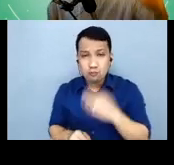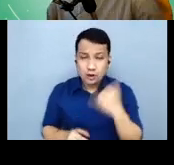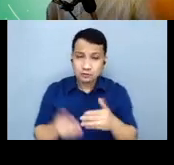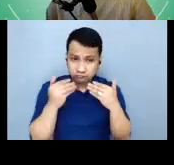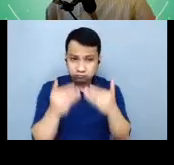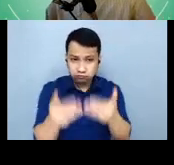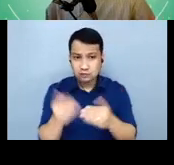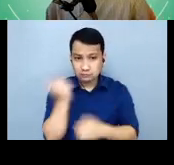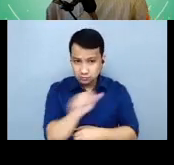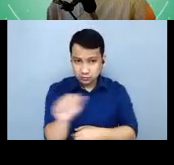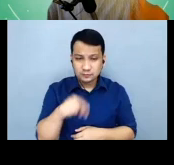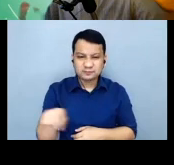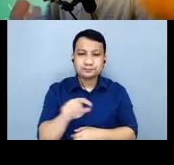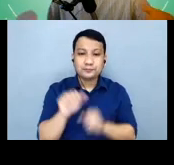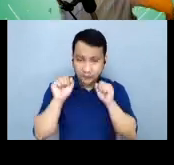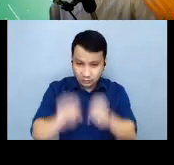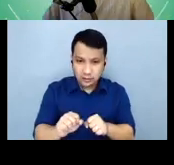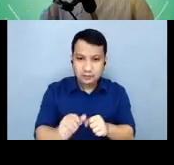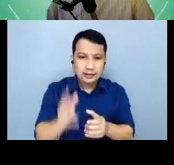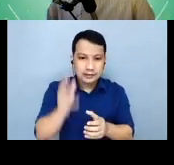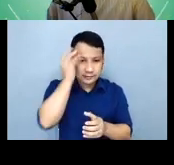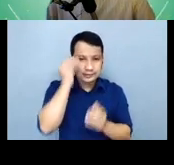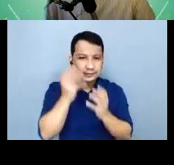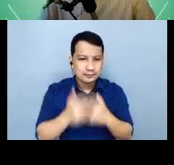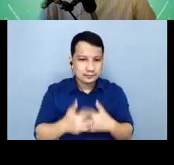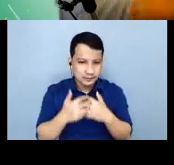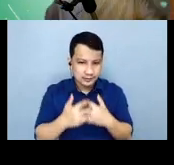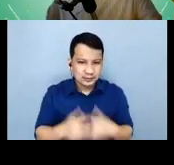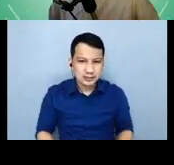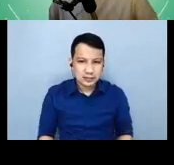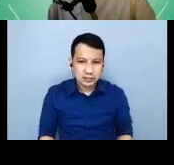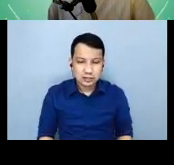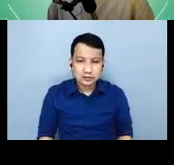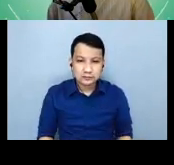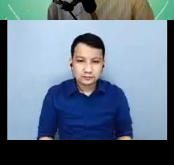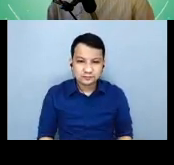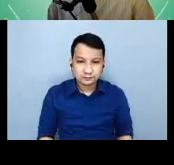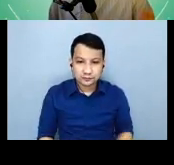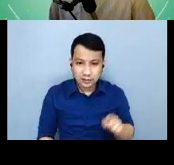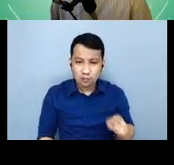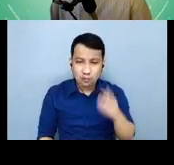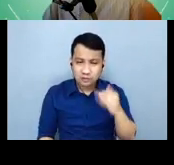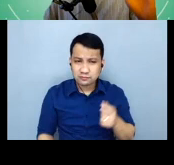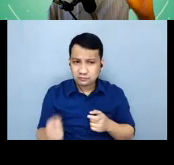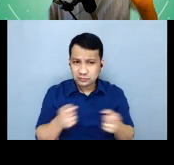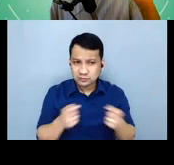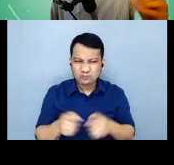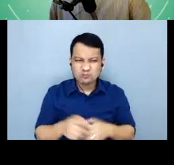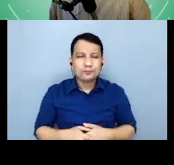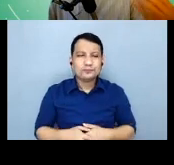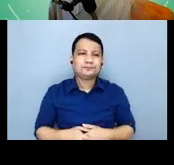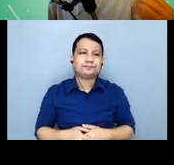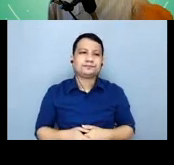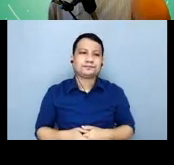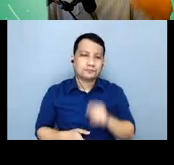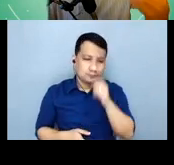that anyone can learn these machines because it's digitally controlled. The second is that these